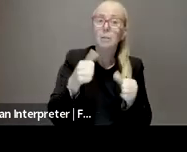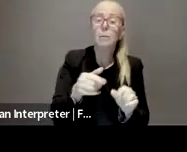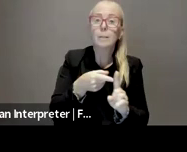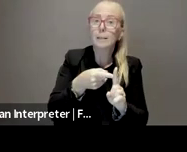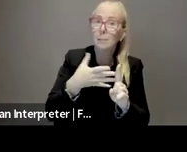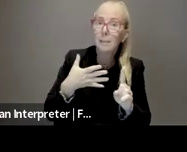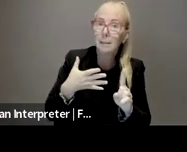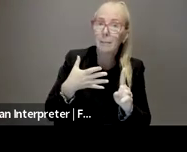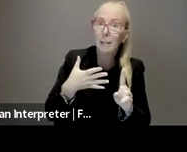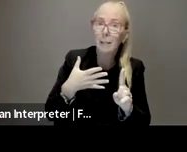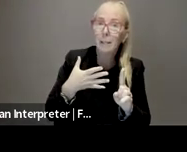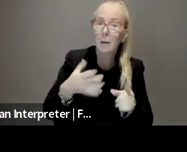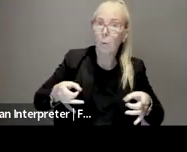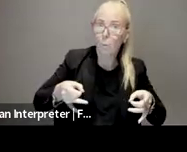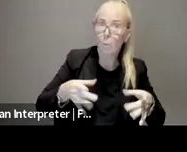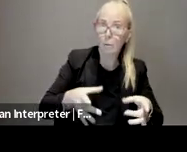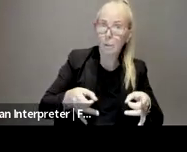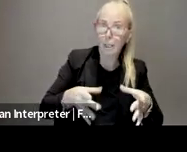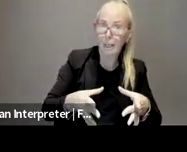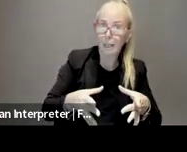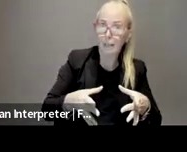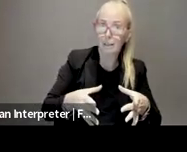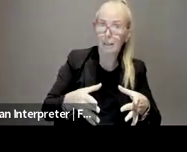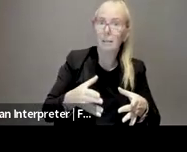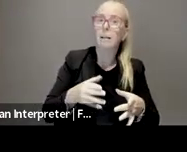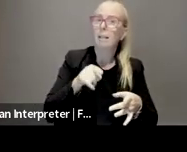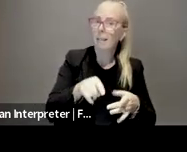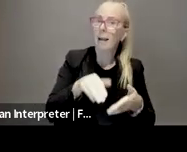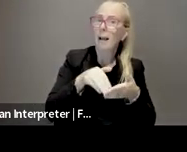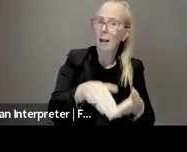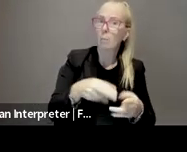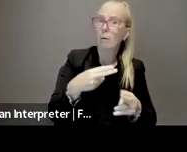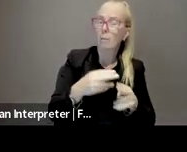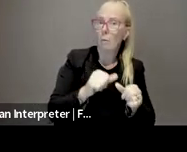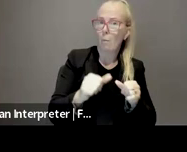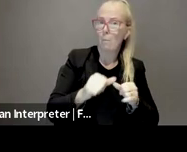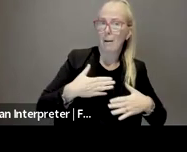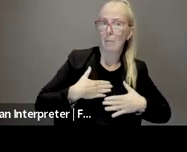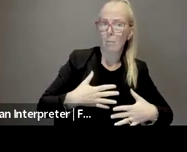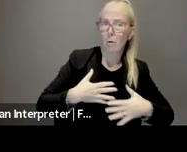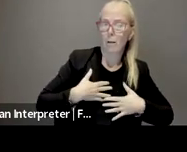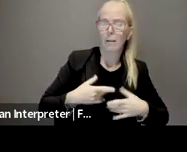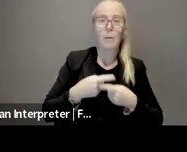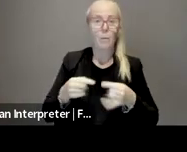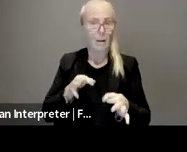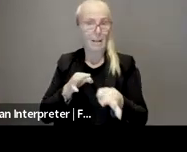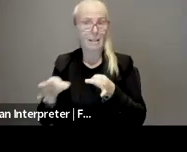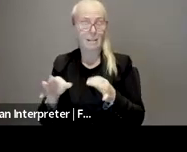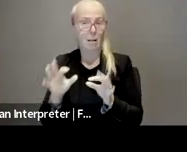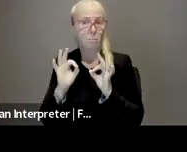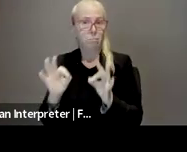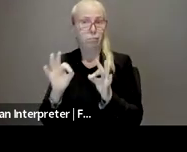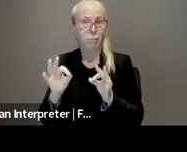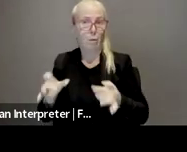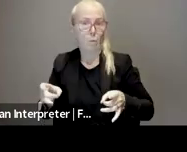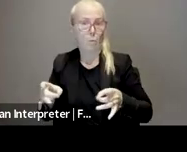Getabout for our family, then started getting asked by others if they could have one. We found that 3 sizes suit